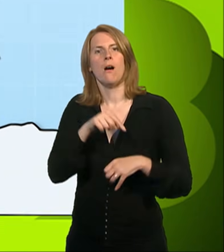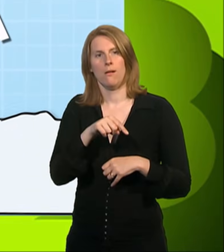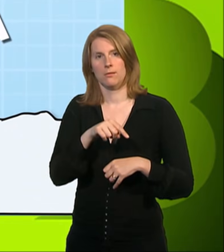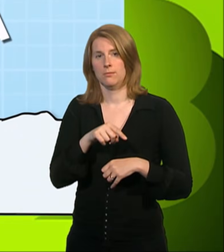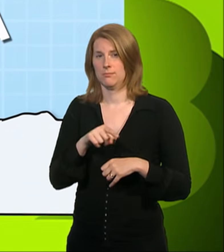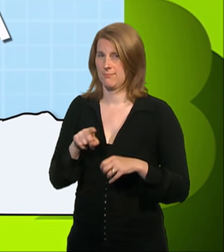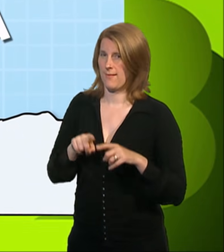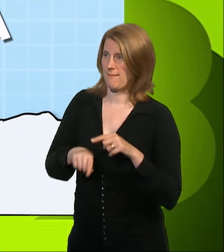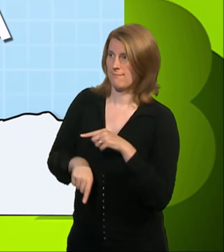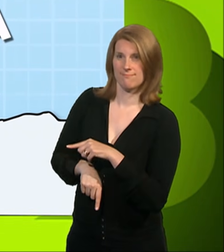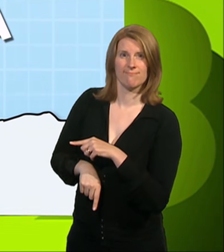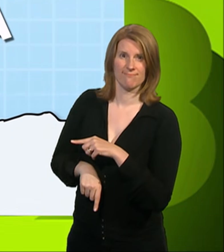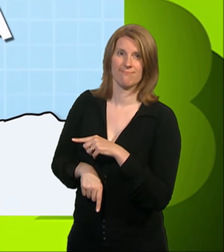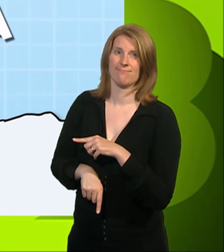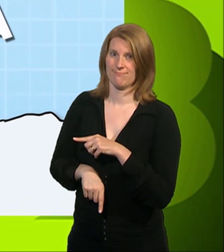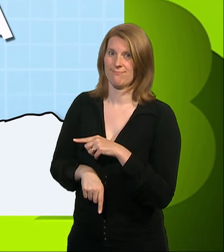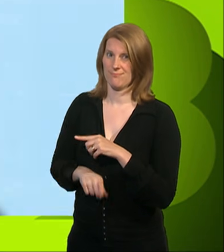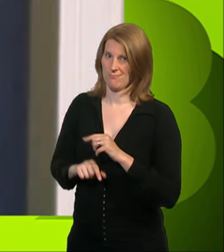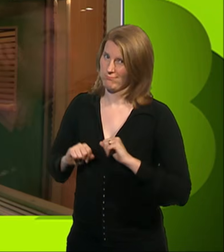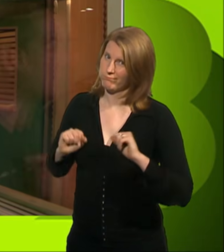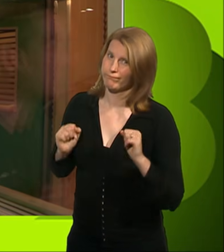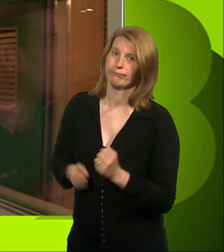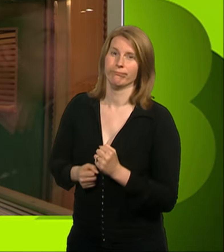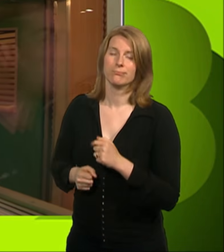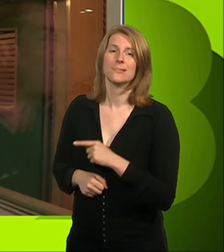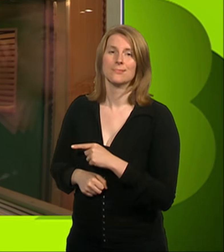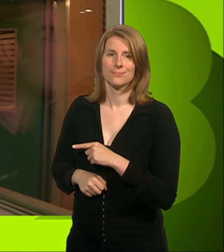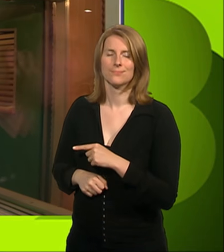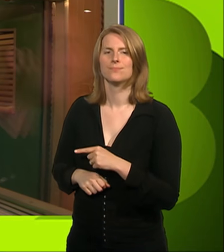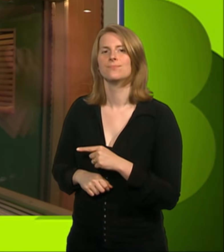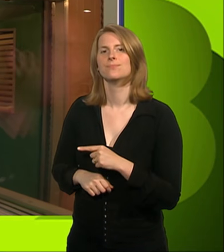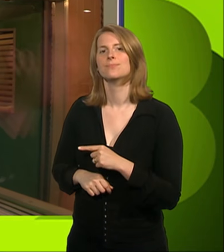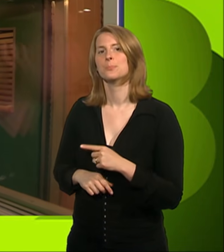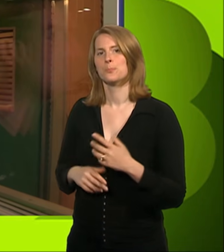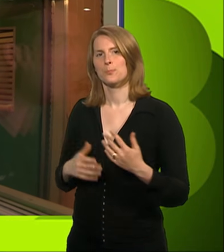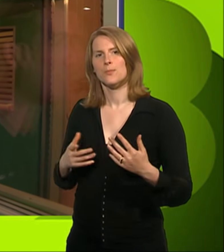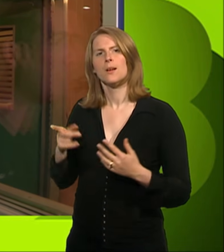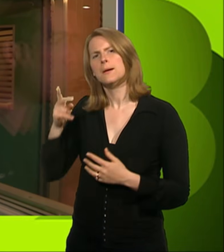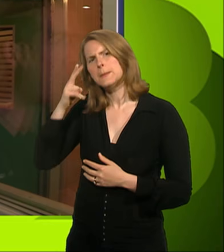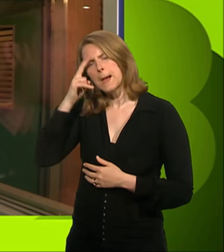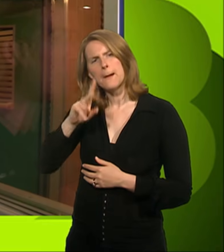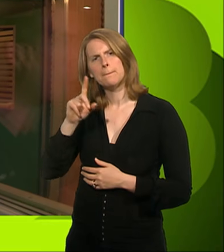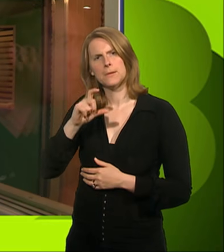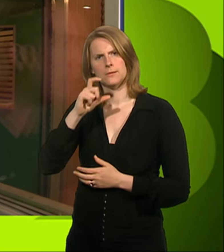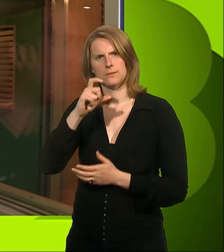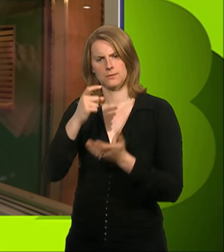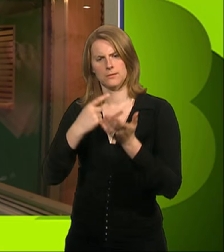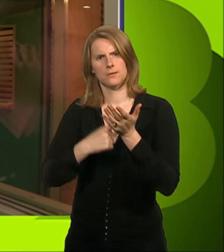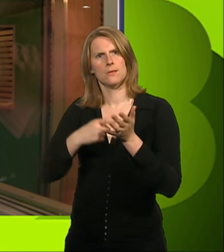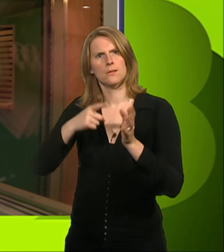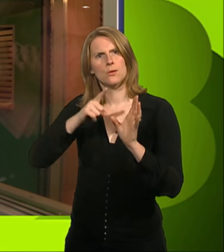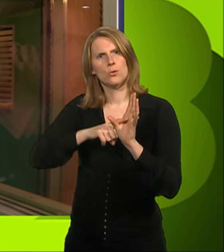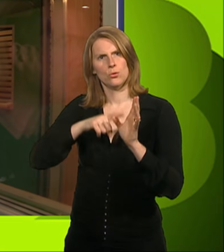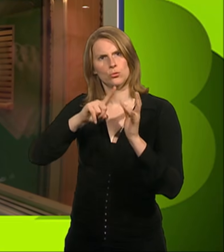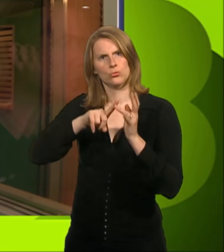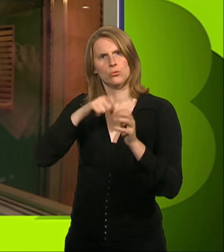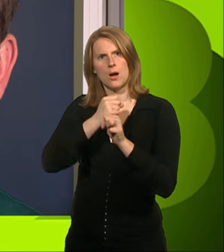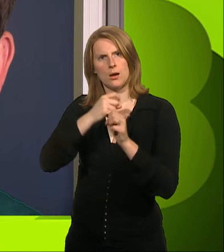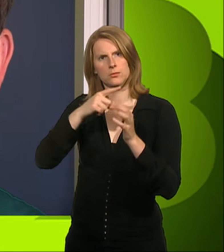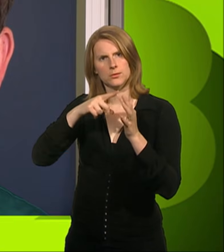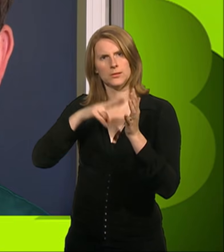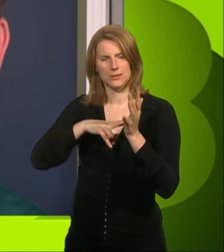coldest place on Earth. That's Antarctica. This is called a cryogenic chamber, and I'm about to get